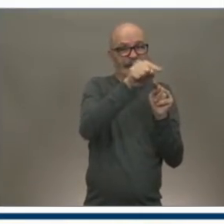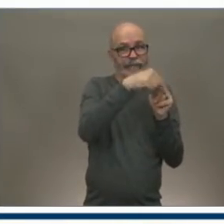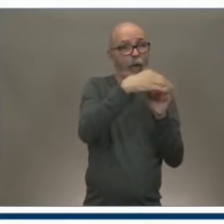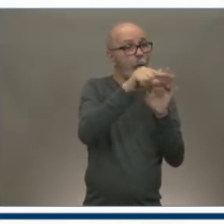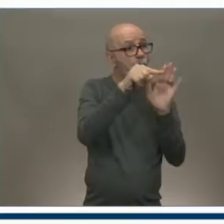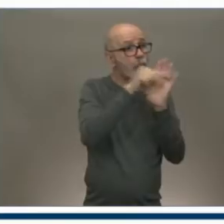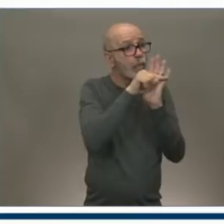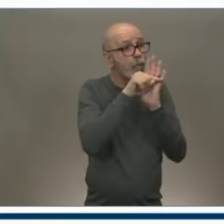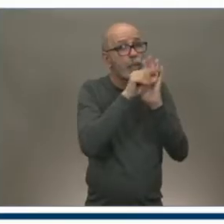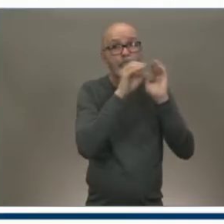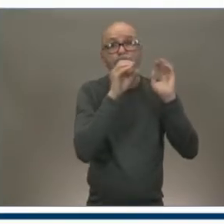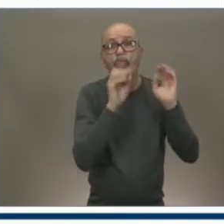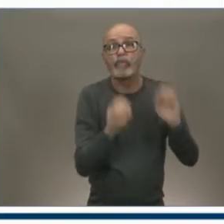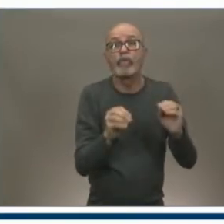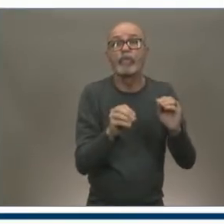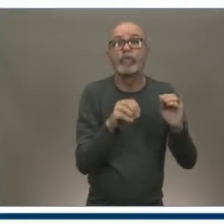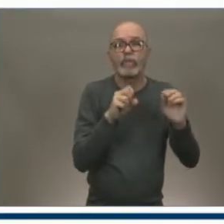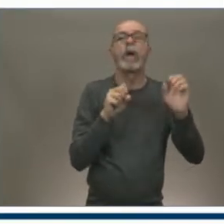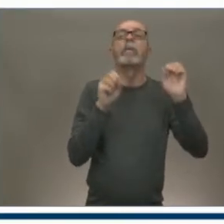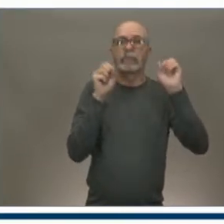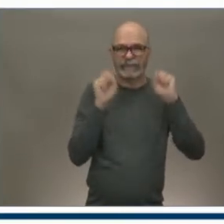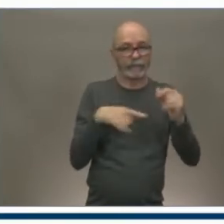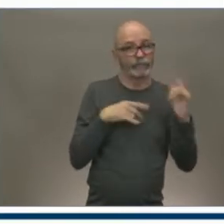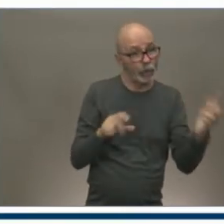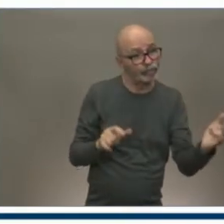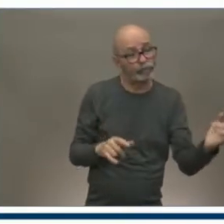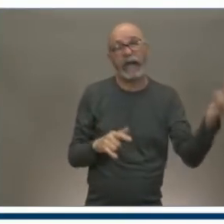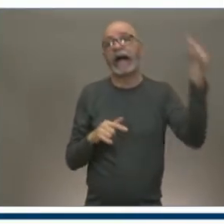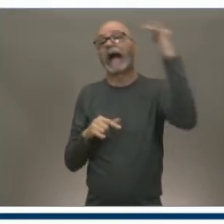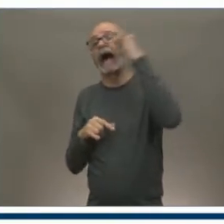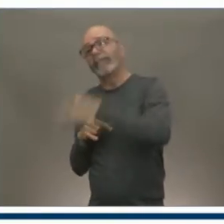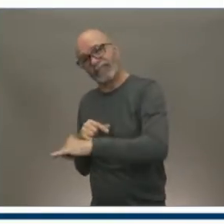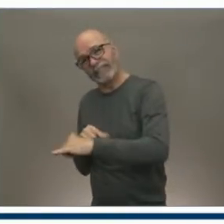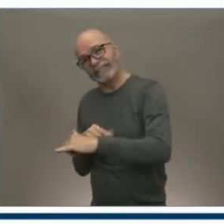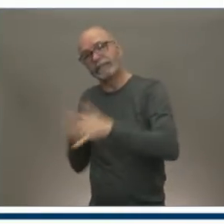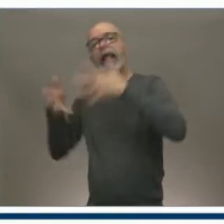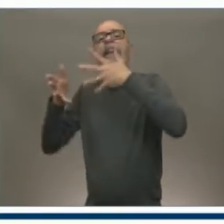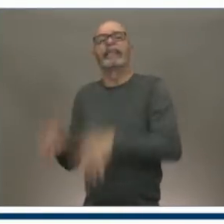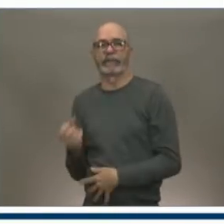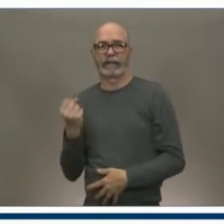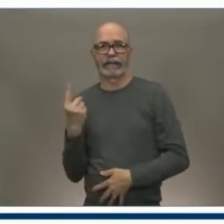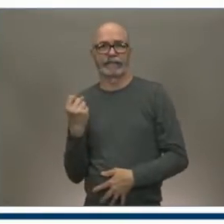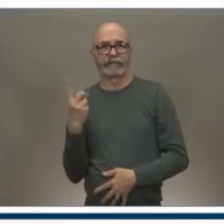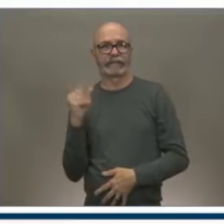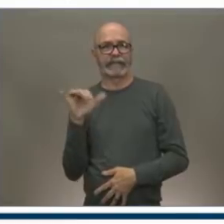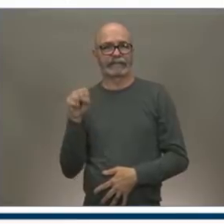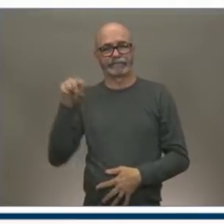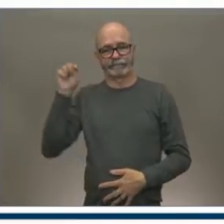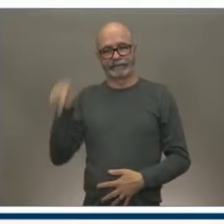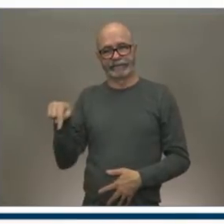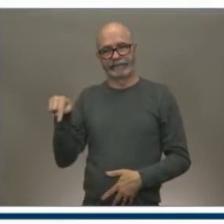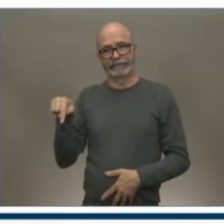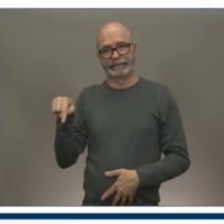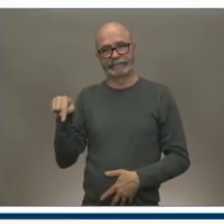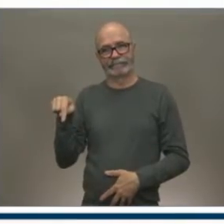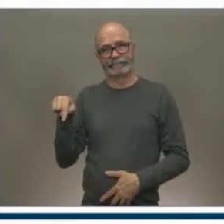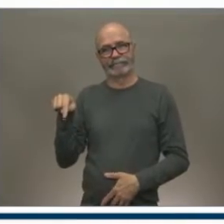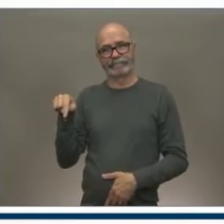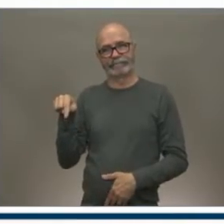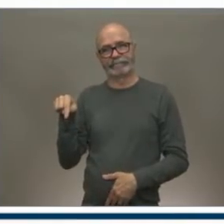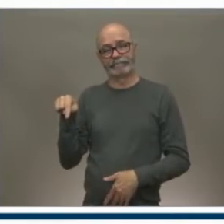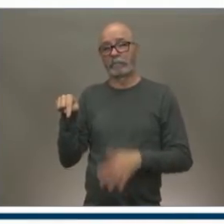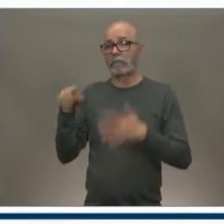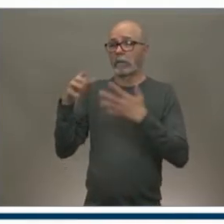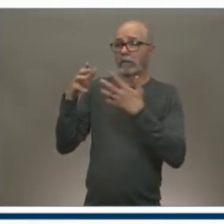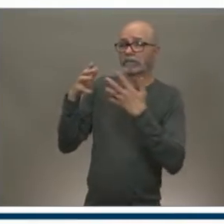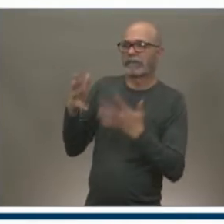have to complete another 11 days of their quarantine once they get here. So some of our questions, and this is no